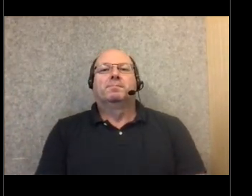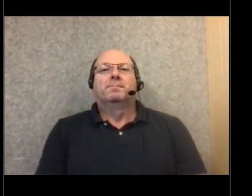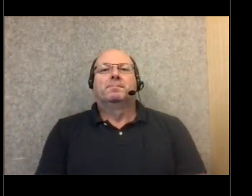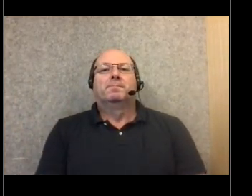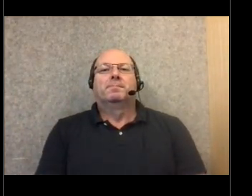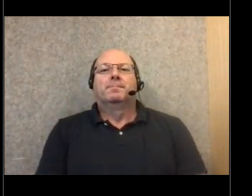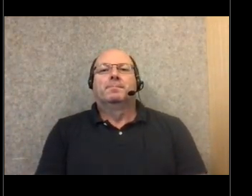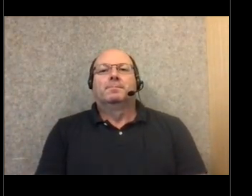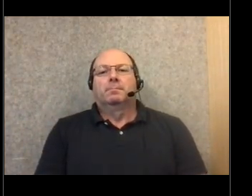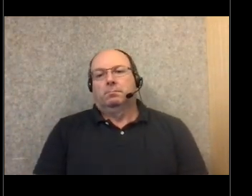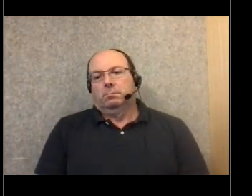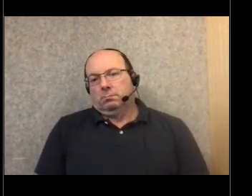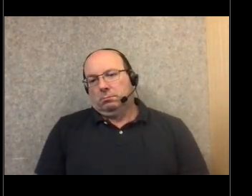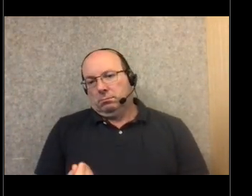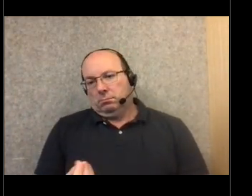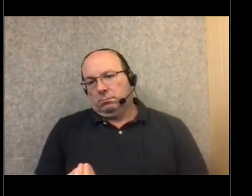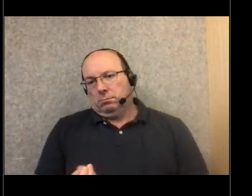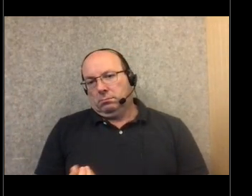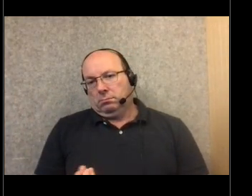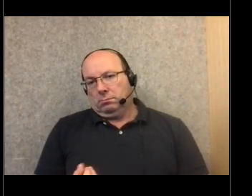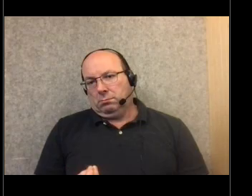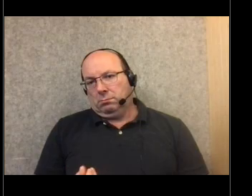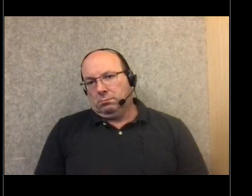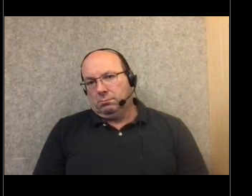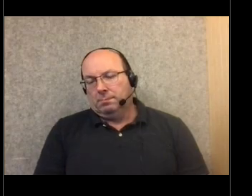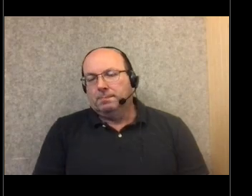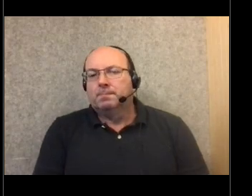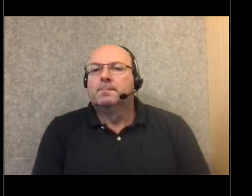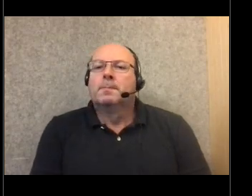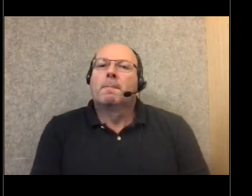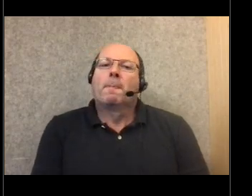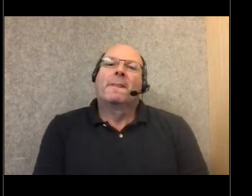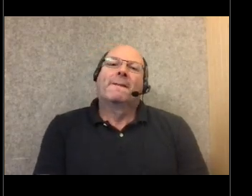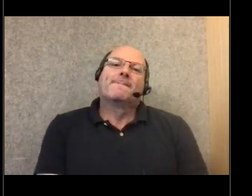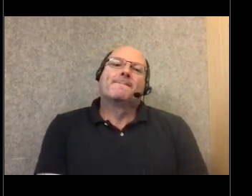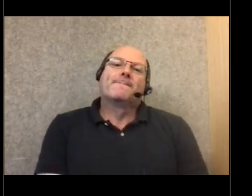so that you can submit your answers.